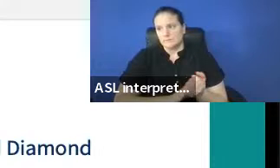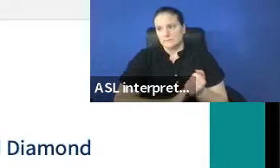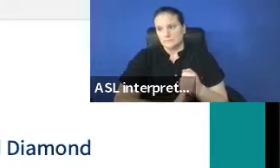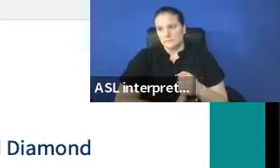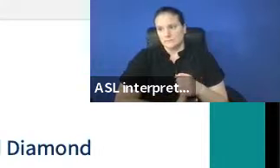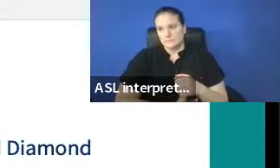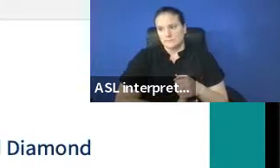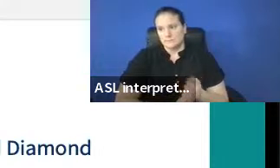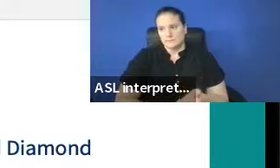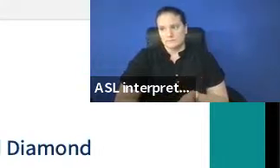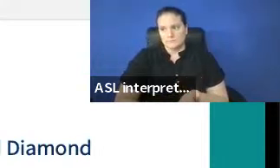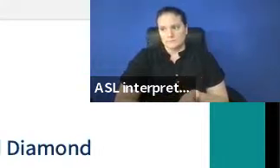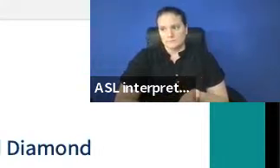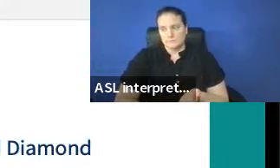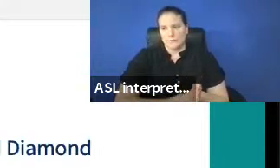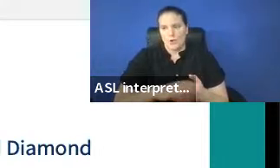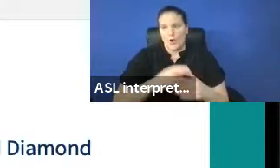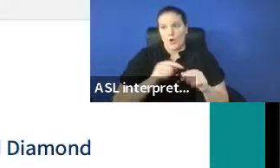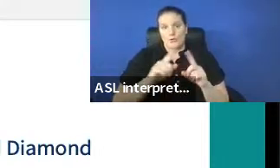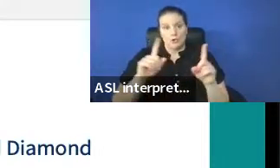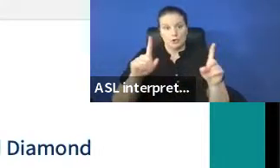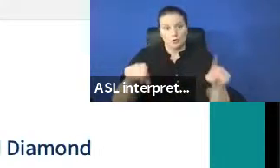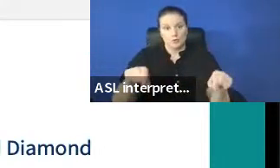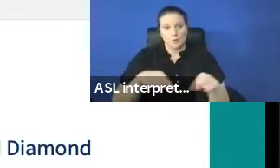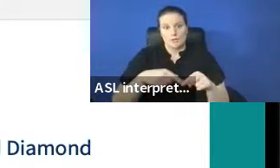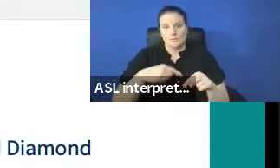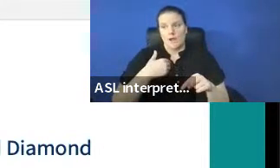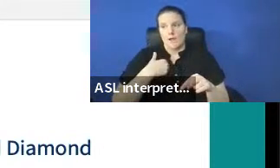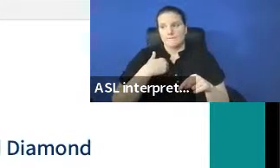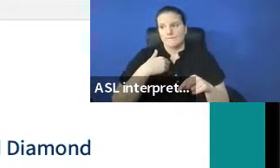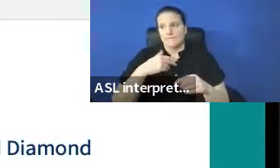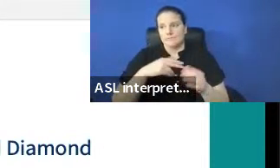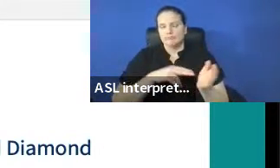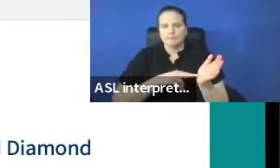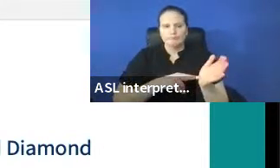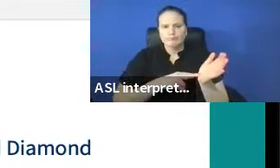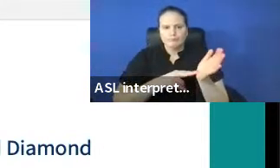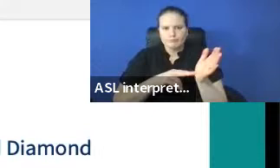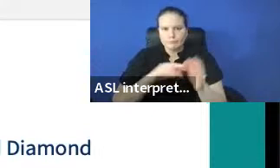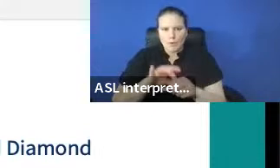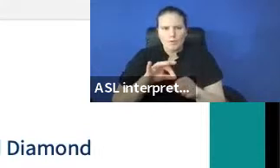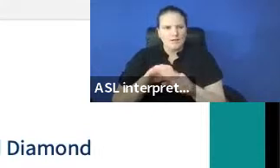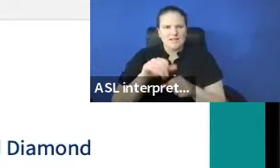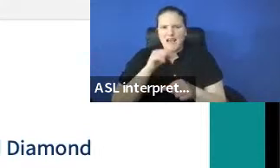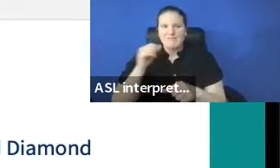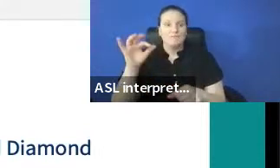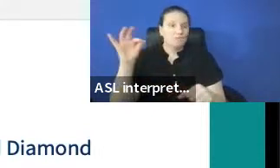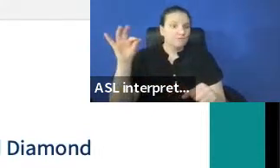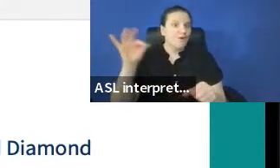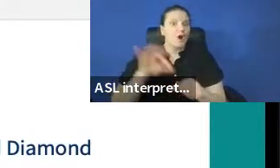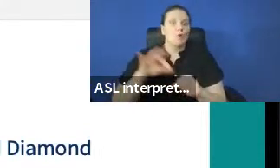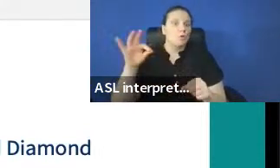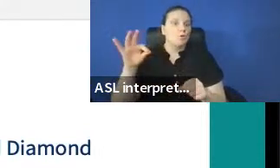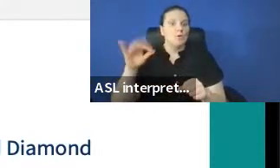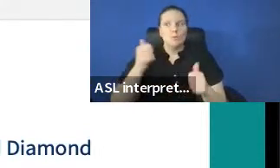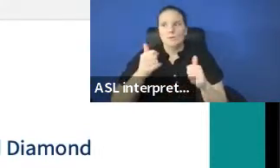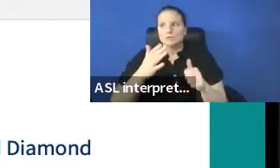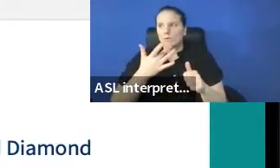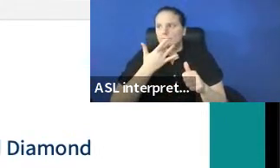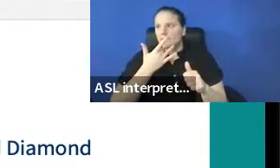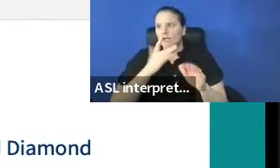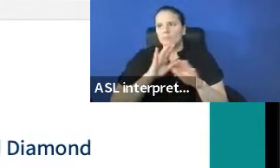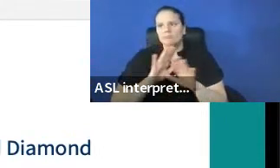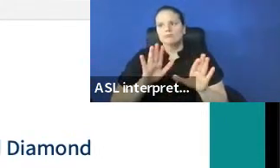And on the screen, we have what we're calling pulse polling. This is not voting for which is your